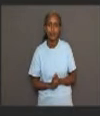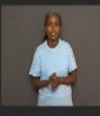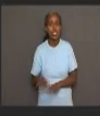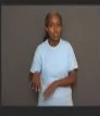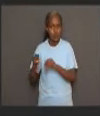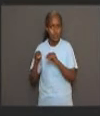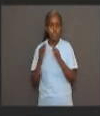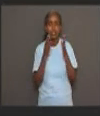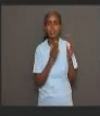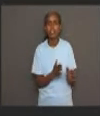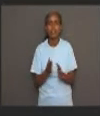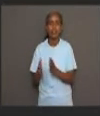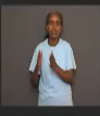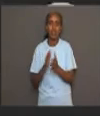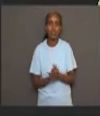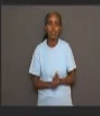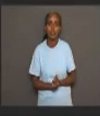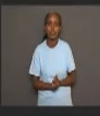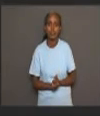Students, let's get ready.